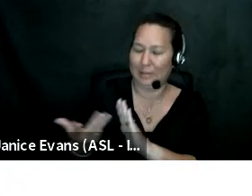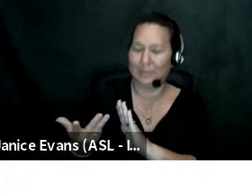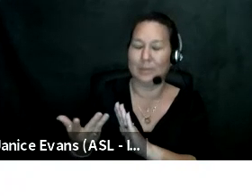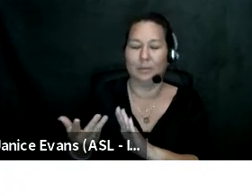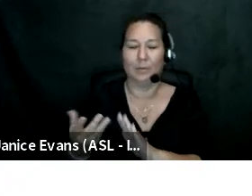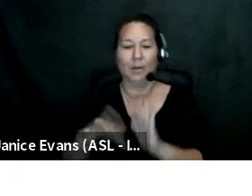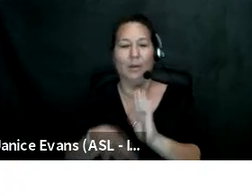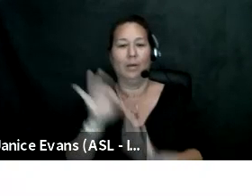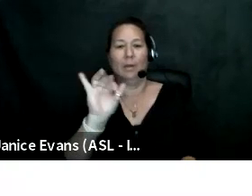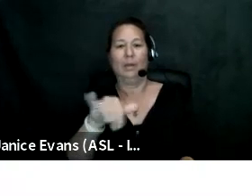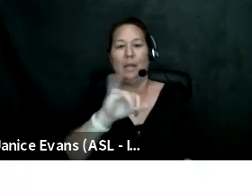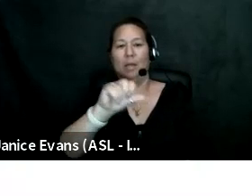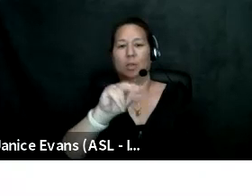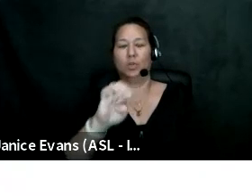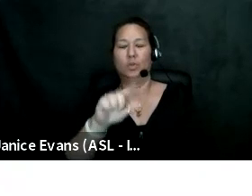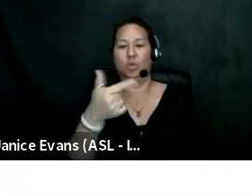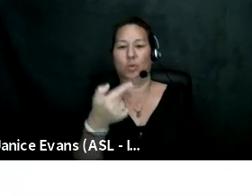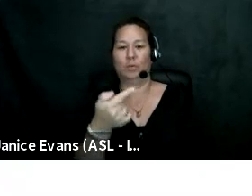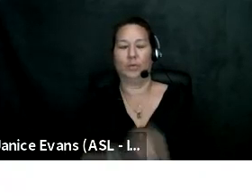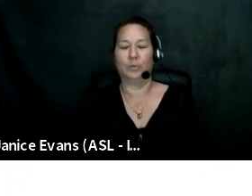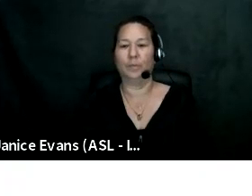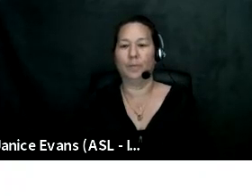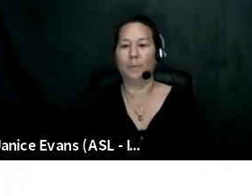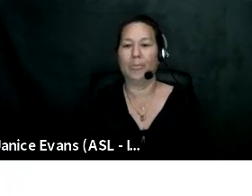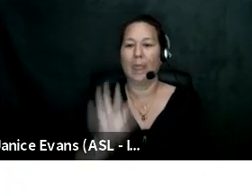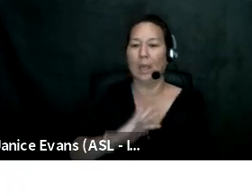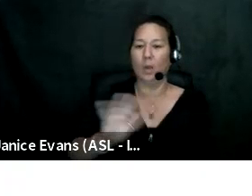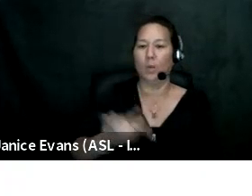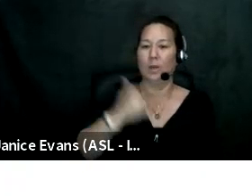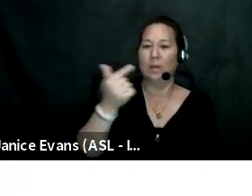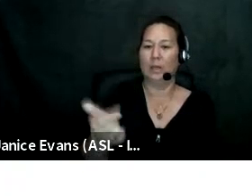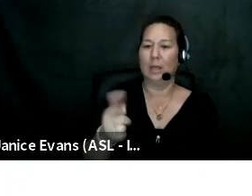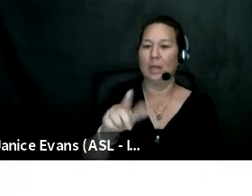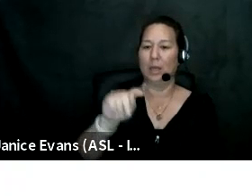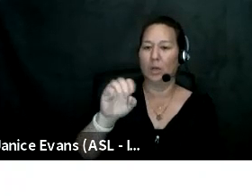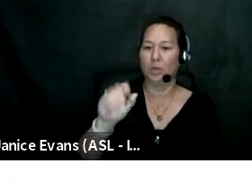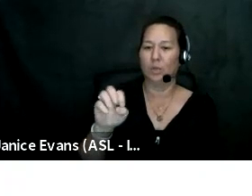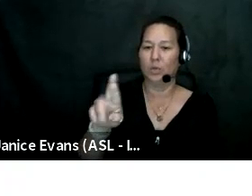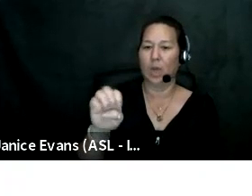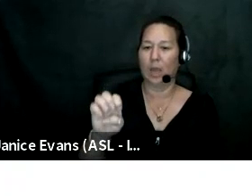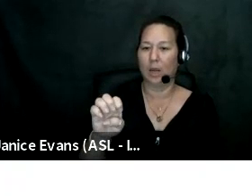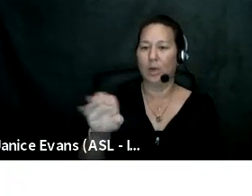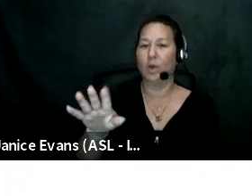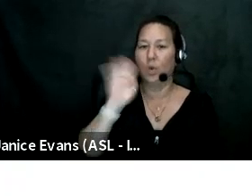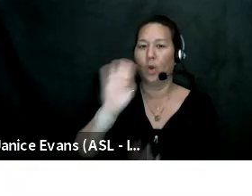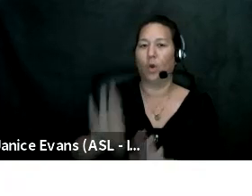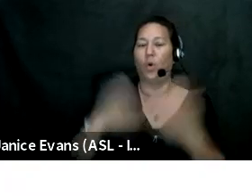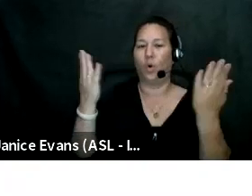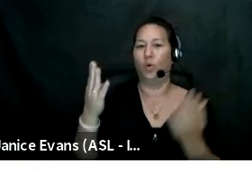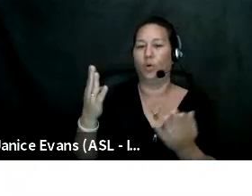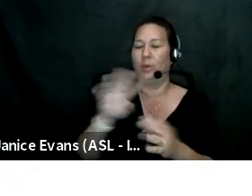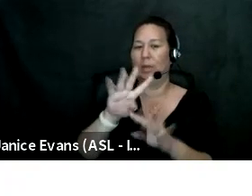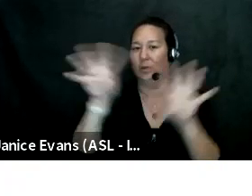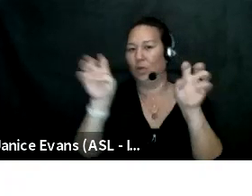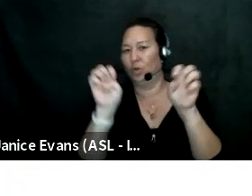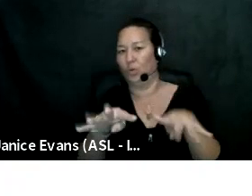be turning this back over to my colleague, Tuere Anderson, who will open up the question and answer period. Thank you.